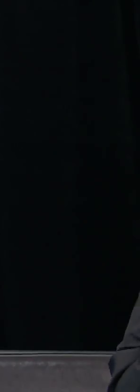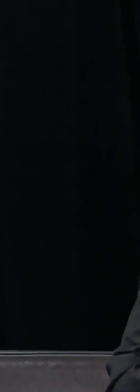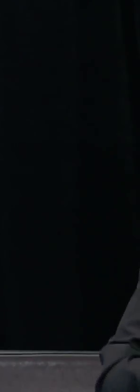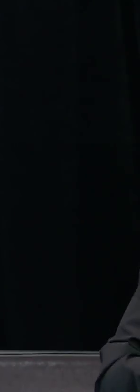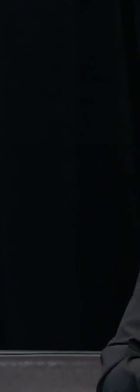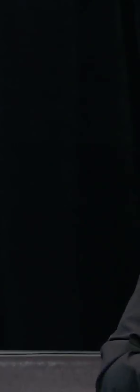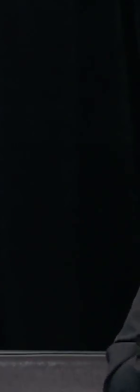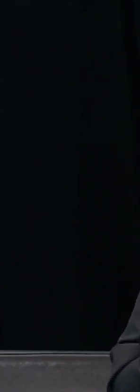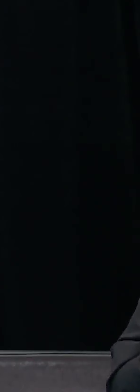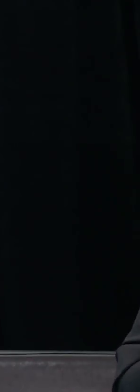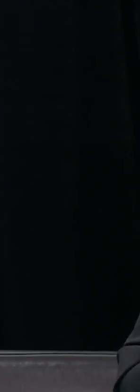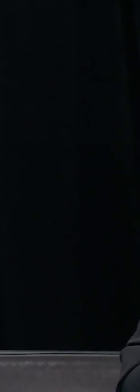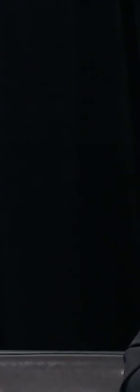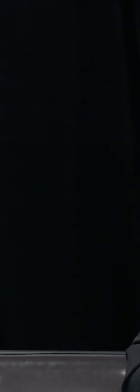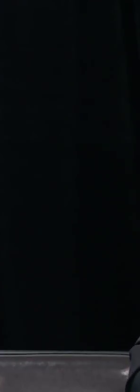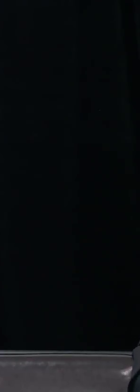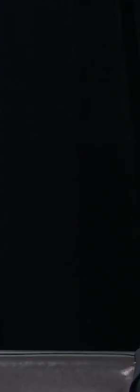accessible.